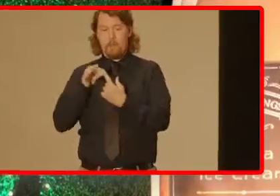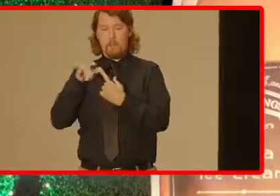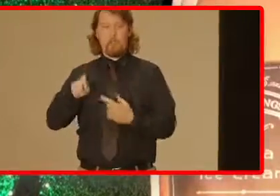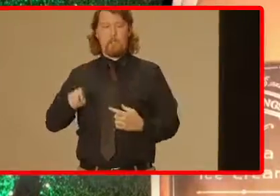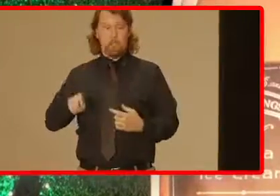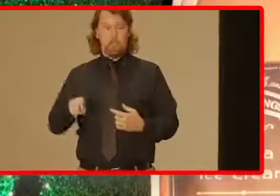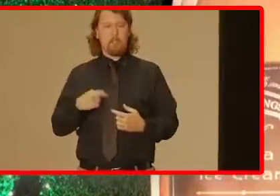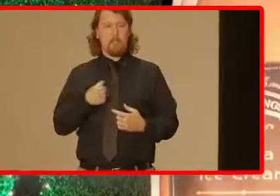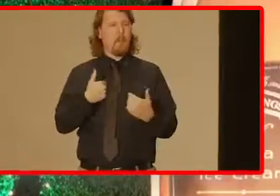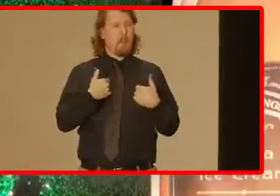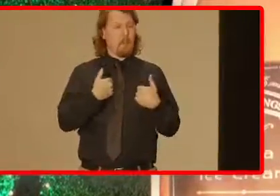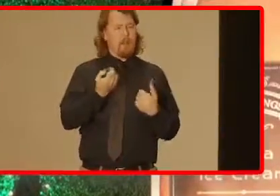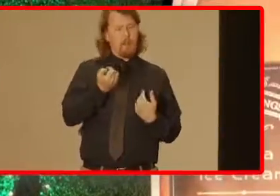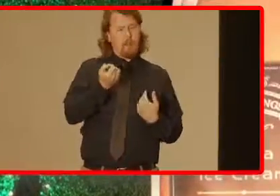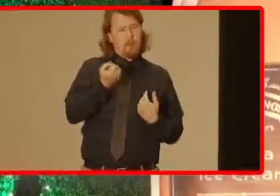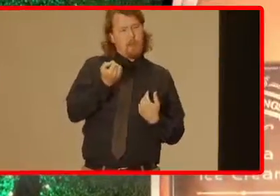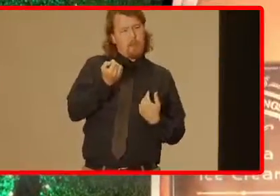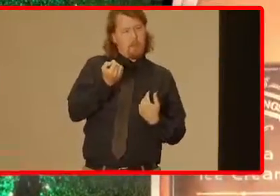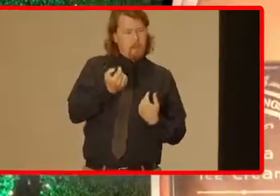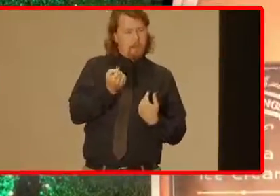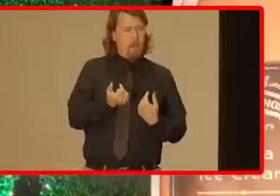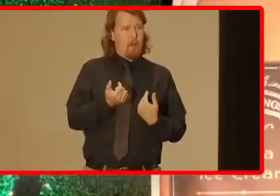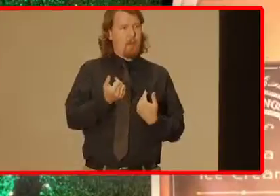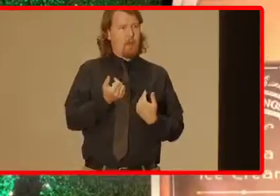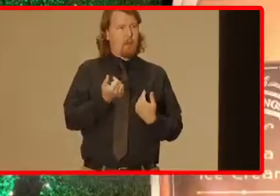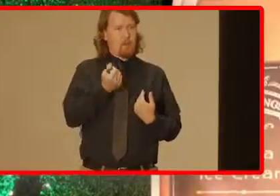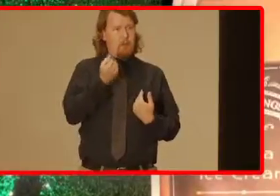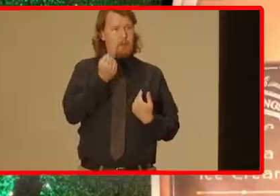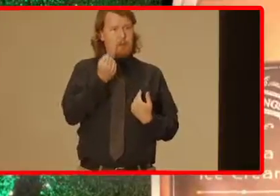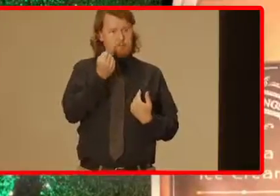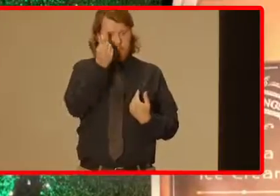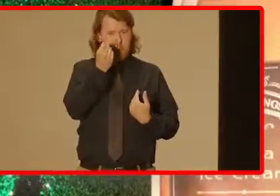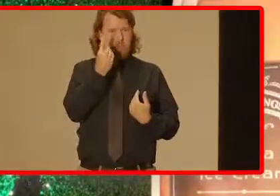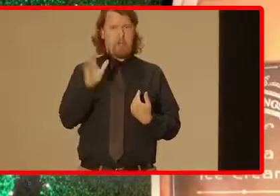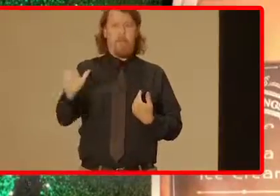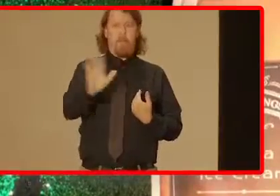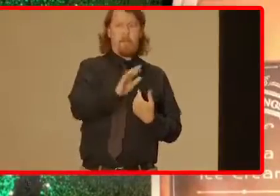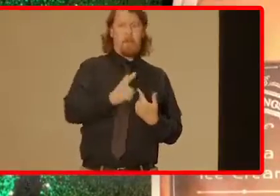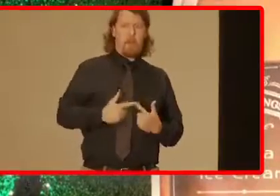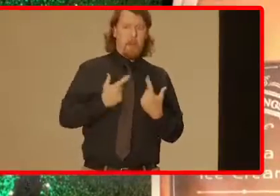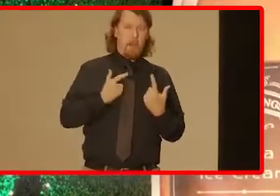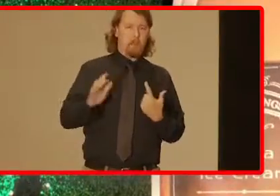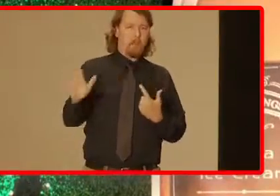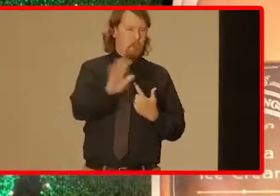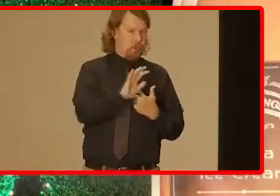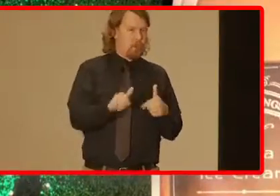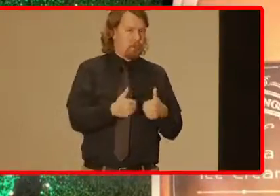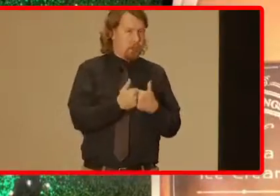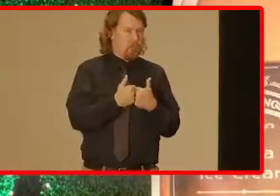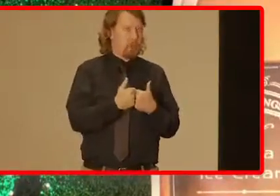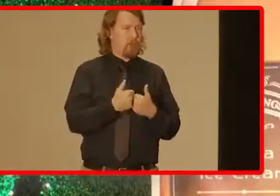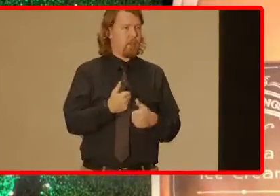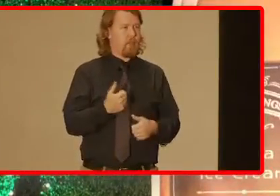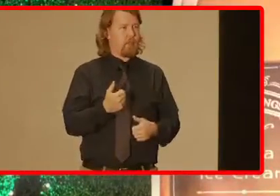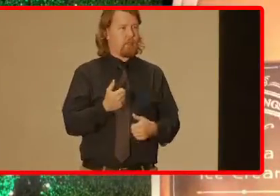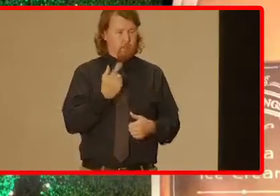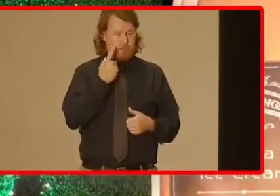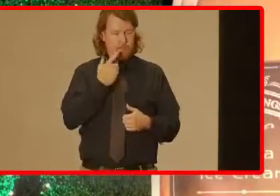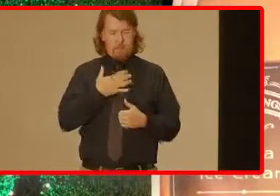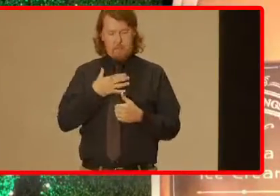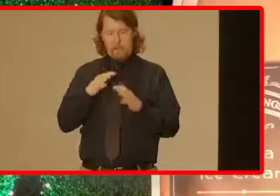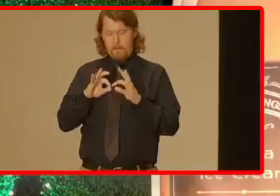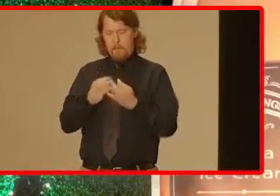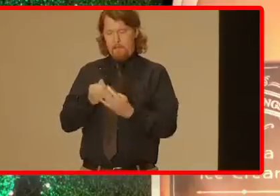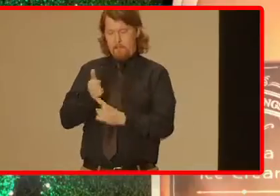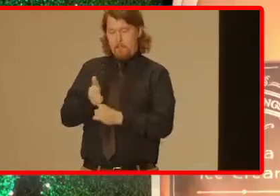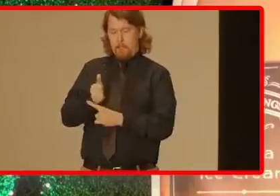a little bit of an inkling of the lives that you live and the challenges that you have right in our family. He's 32